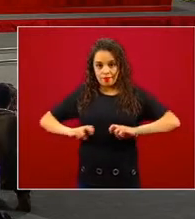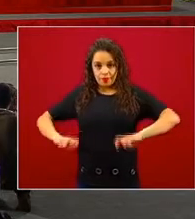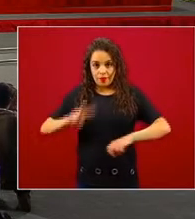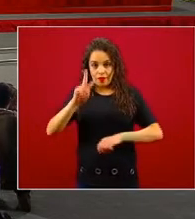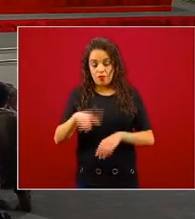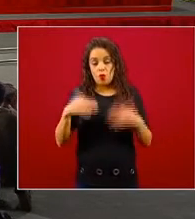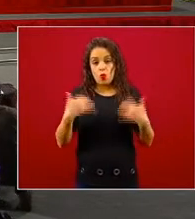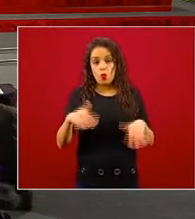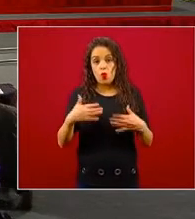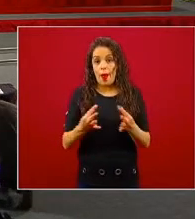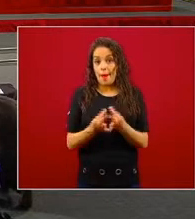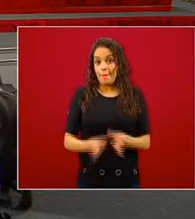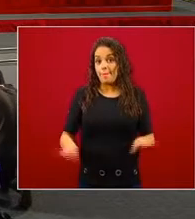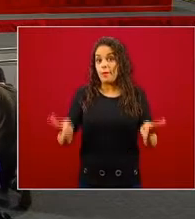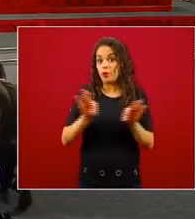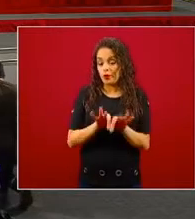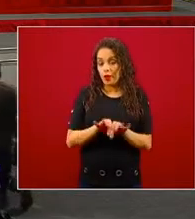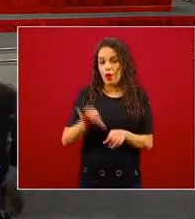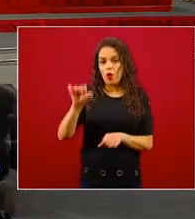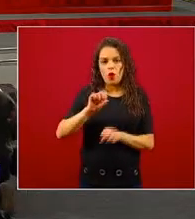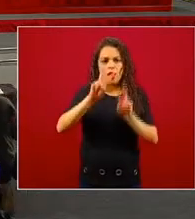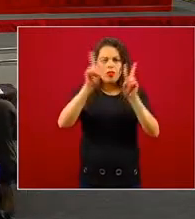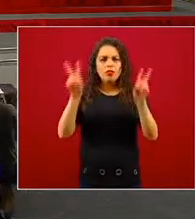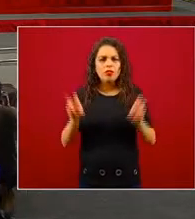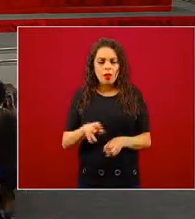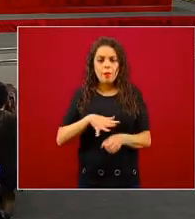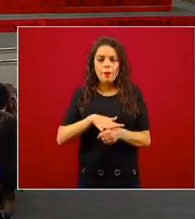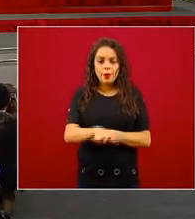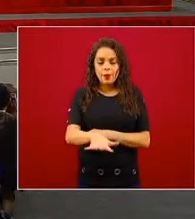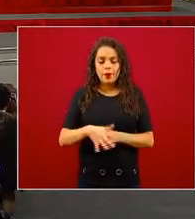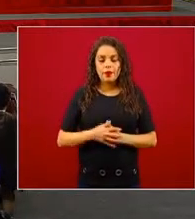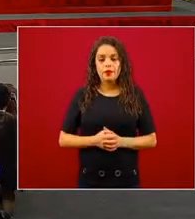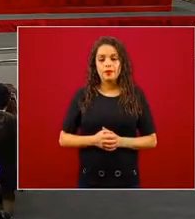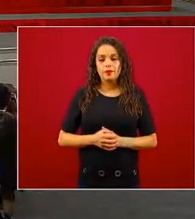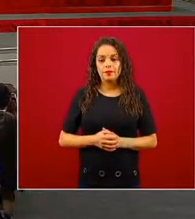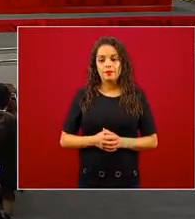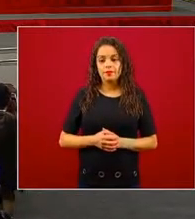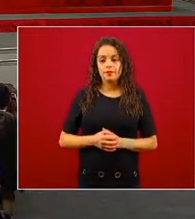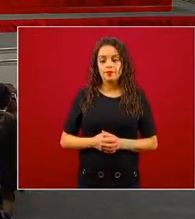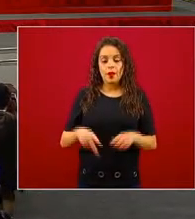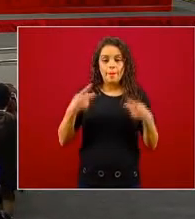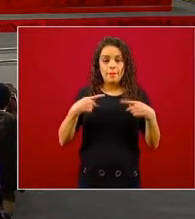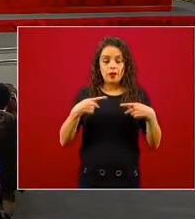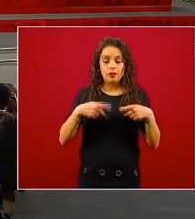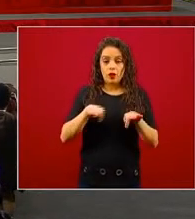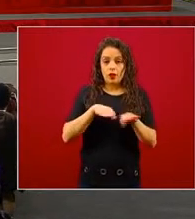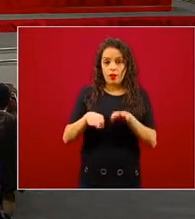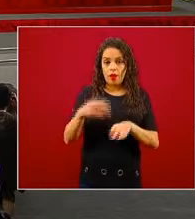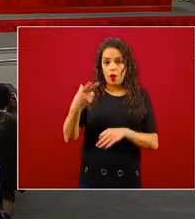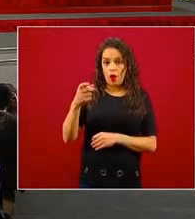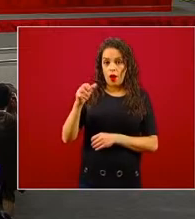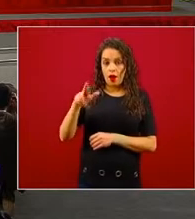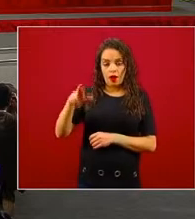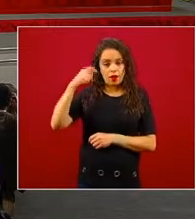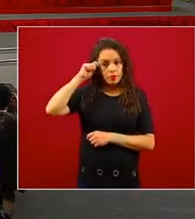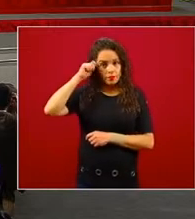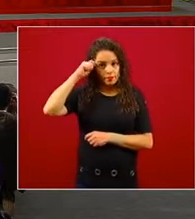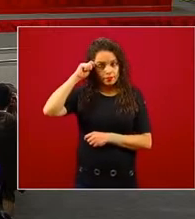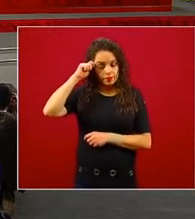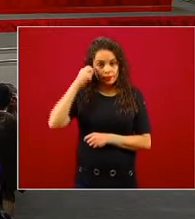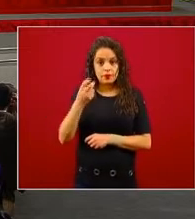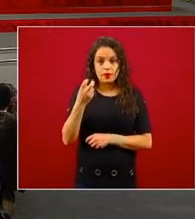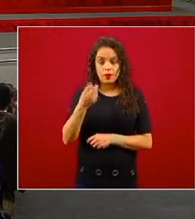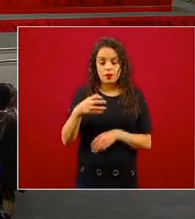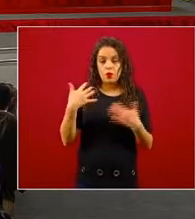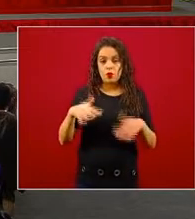Thank you for giving us this very important forum in which to present our information. So the